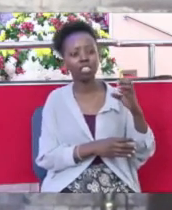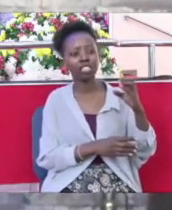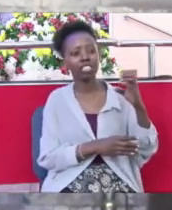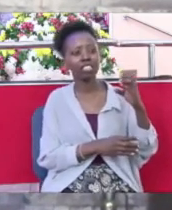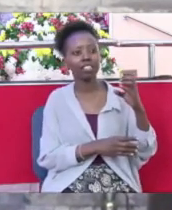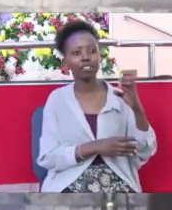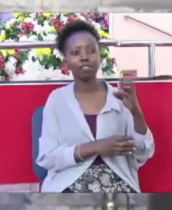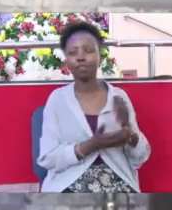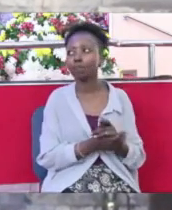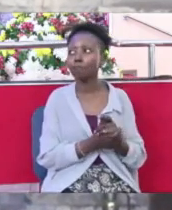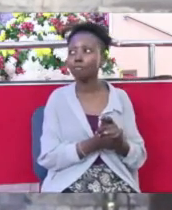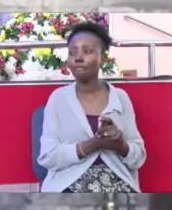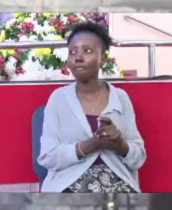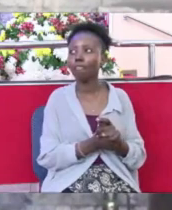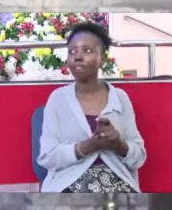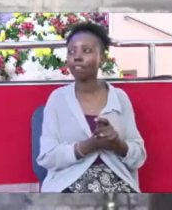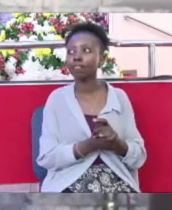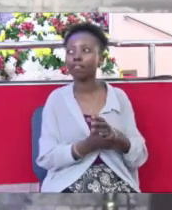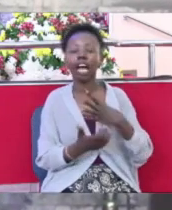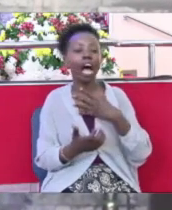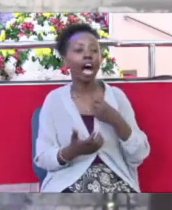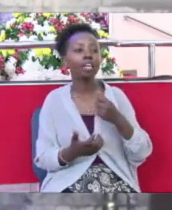thibitisho fulani. And they were supposed to be approved by the top